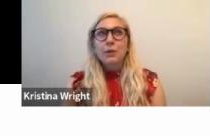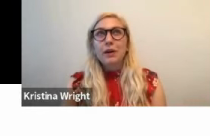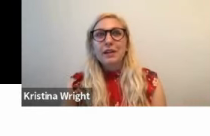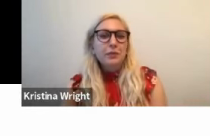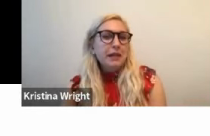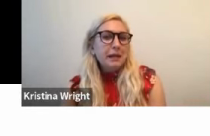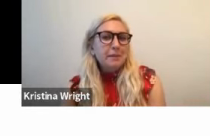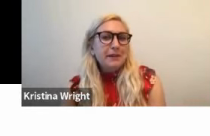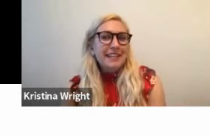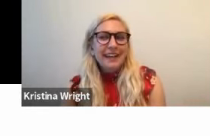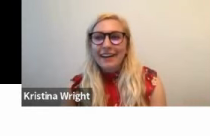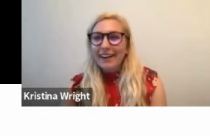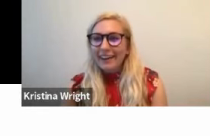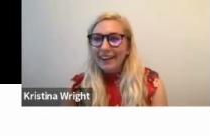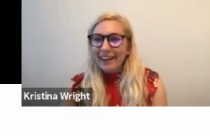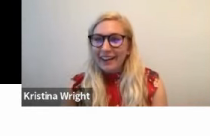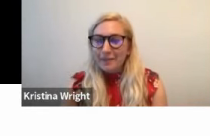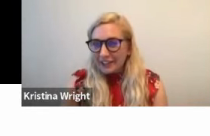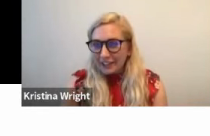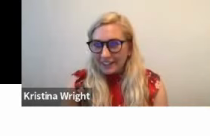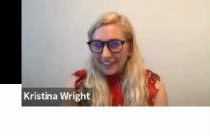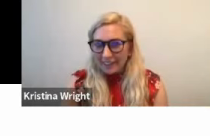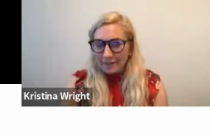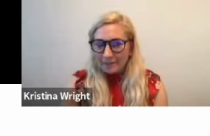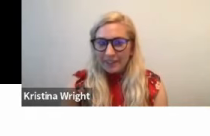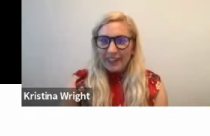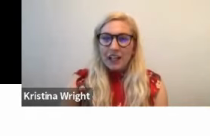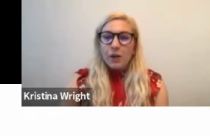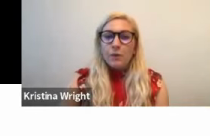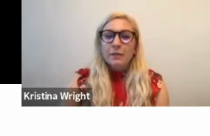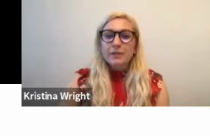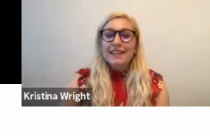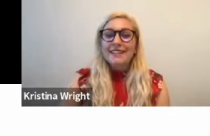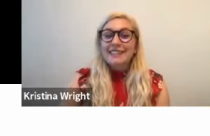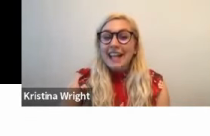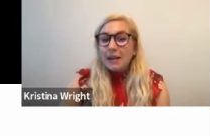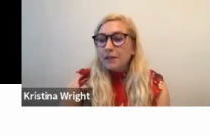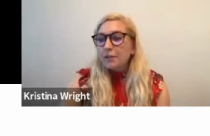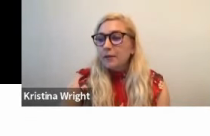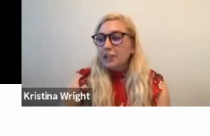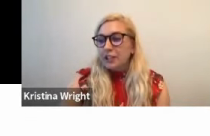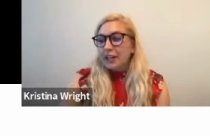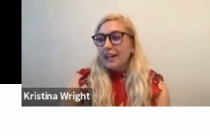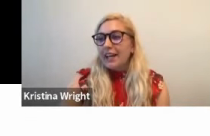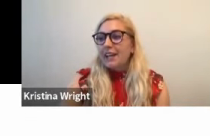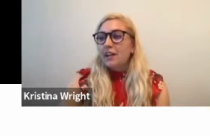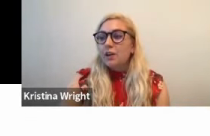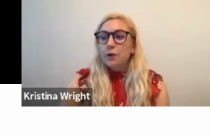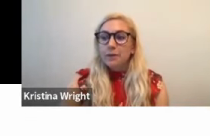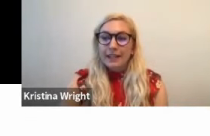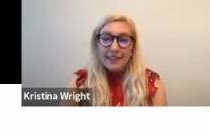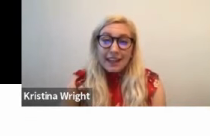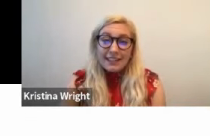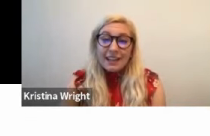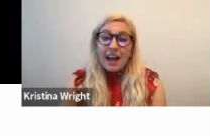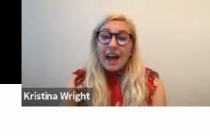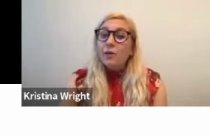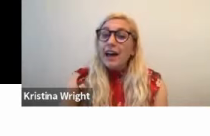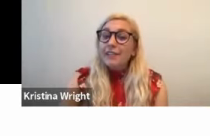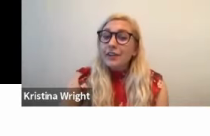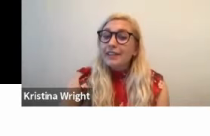So what if we put the data in a pie chart instead? We can present the same information in a form like